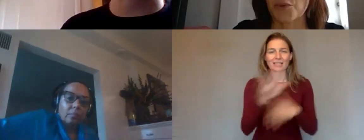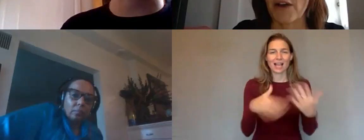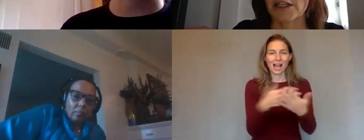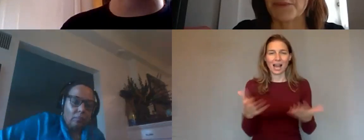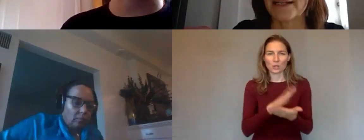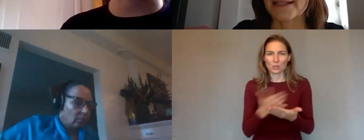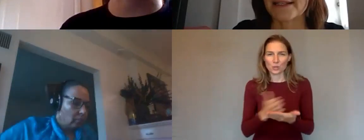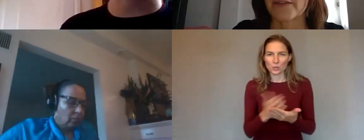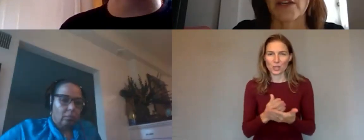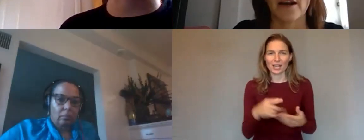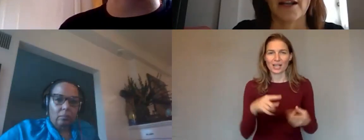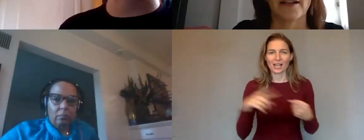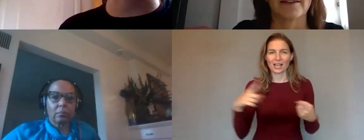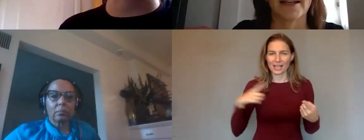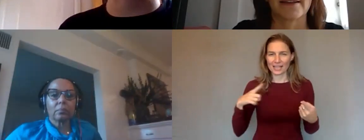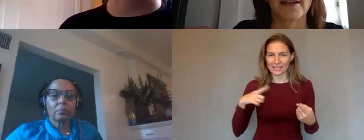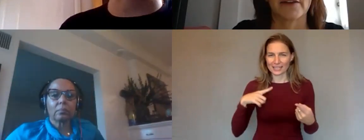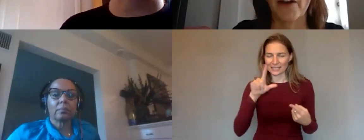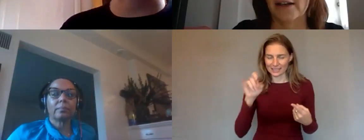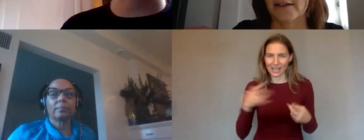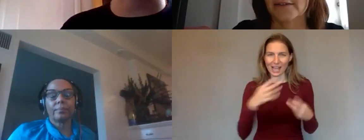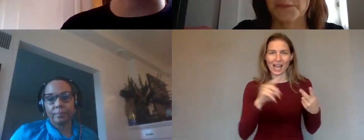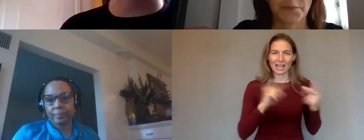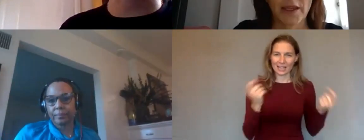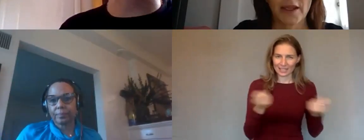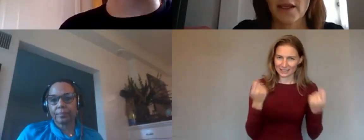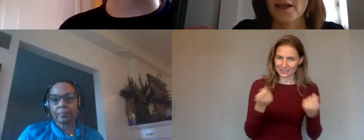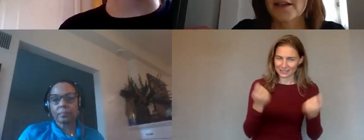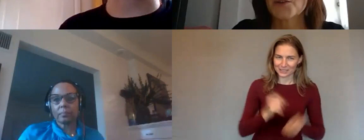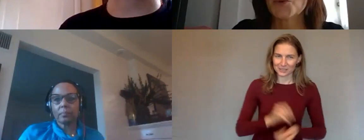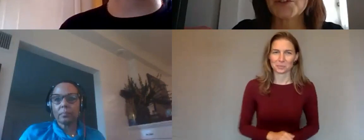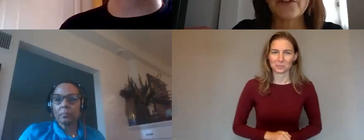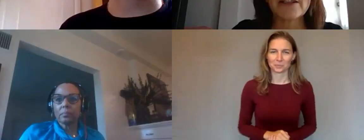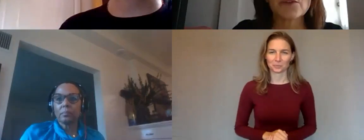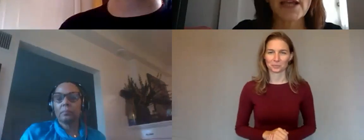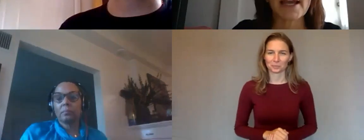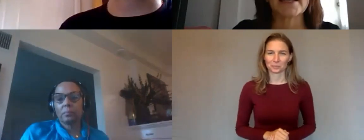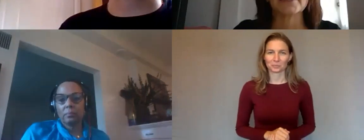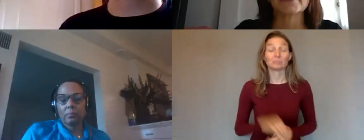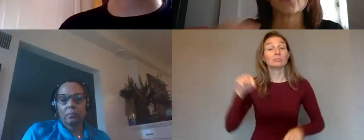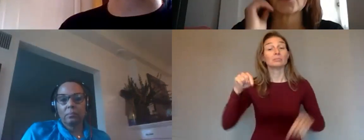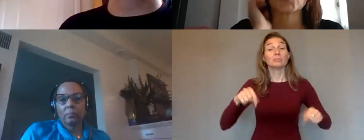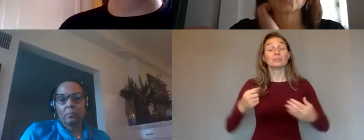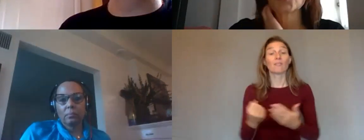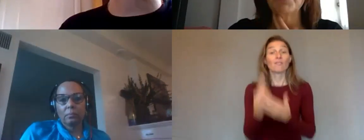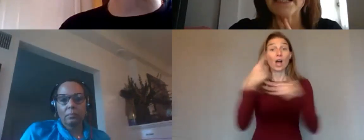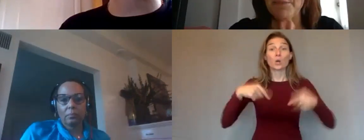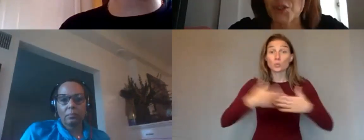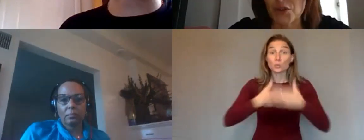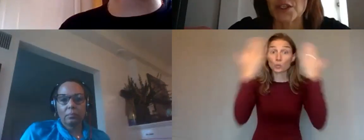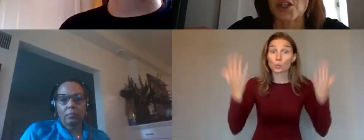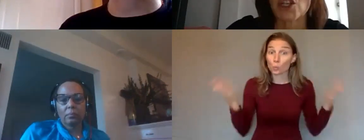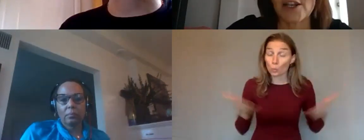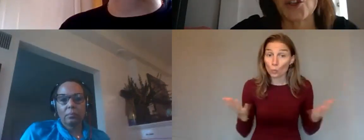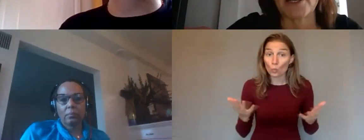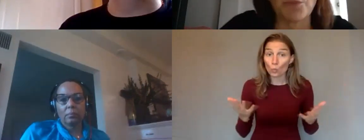interpretation provided by Lisa Zeviar and Gerdinan Hagedar. So the event today is on changing